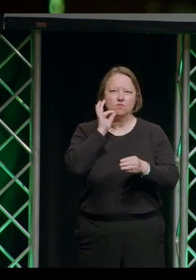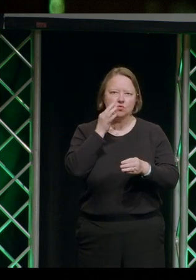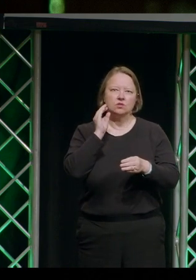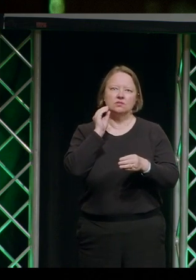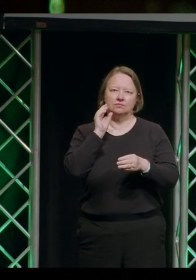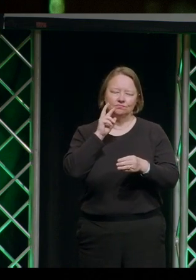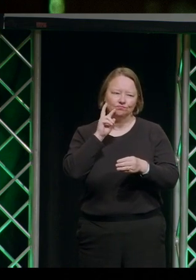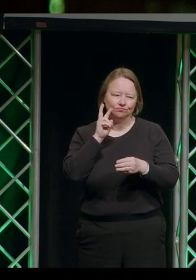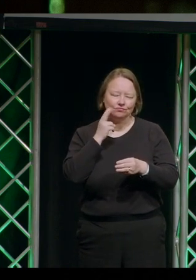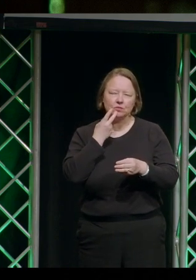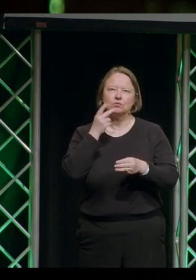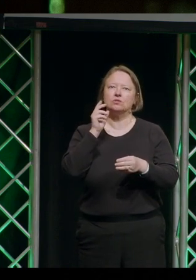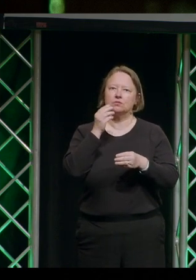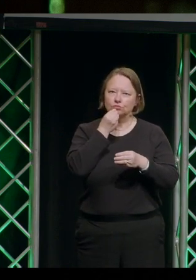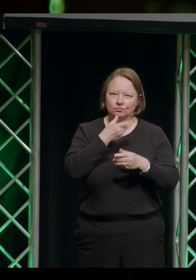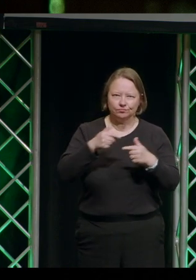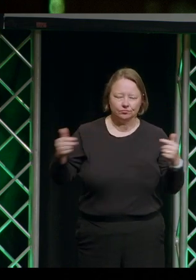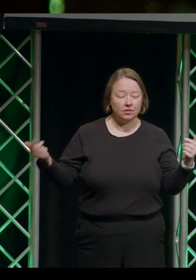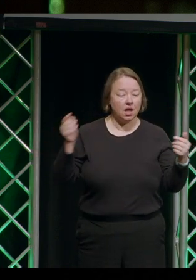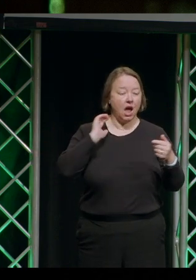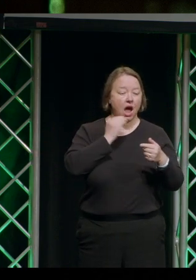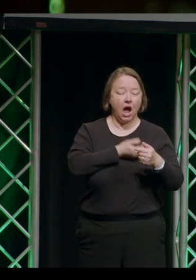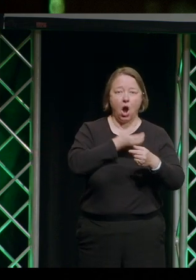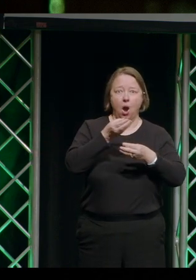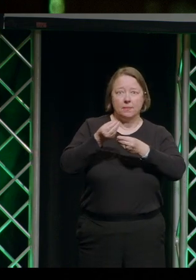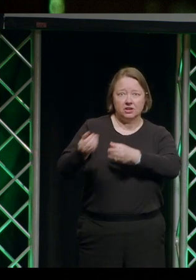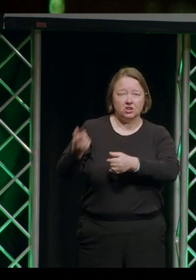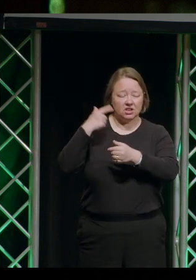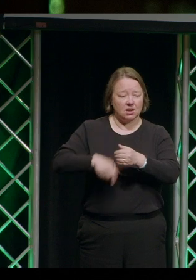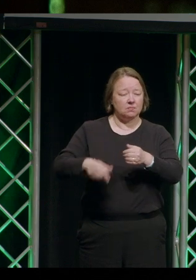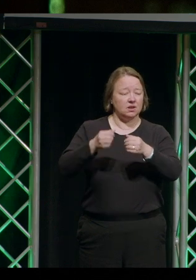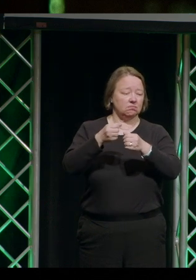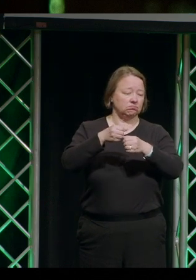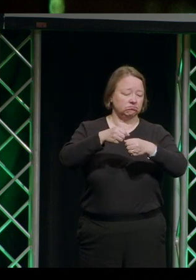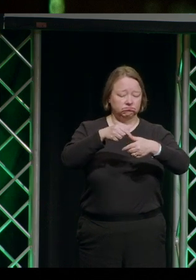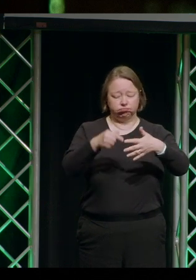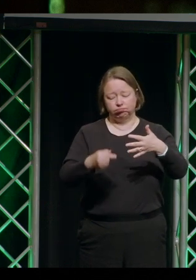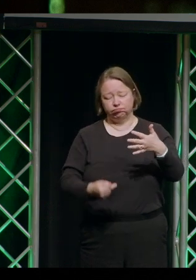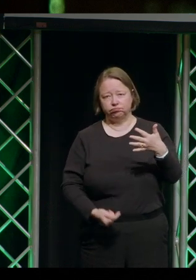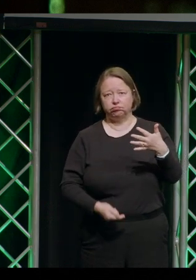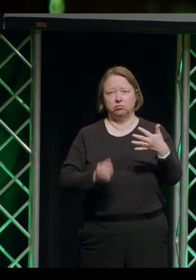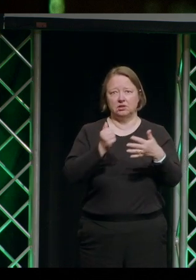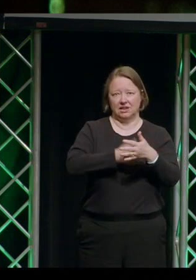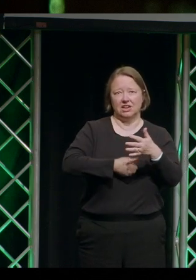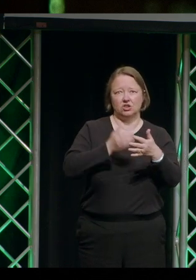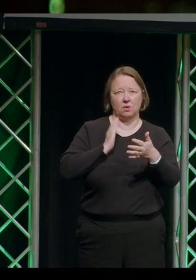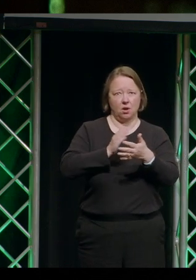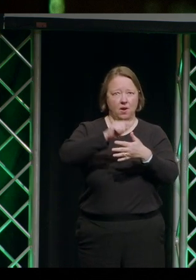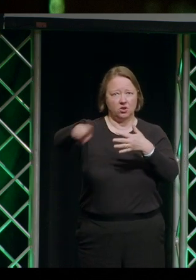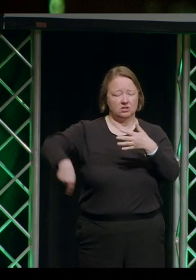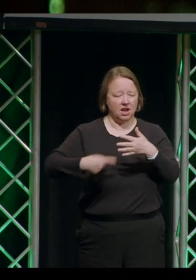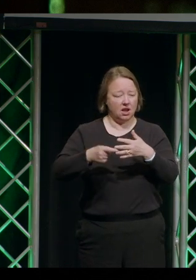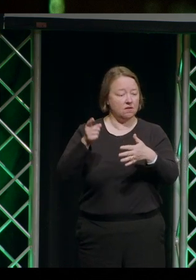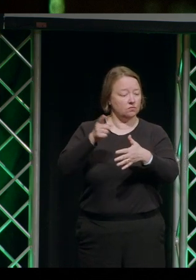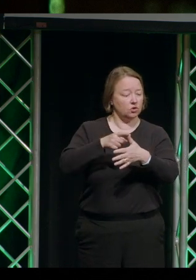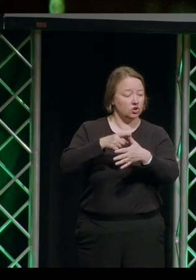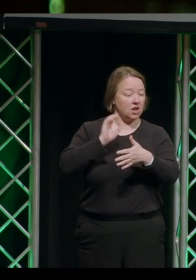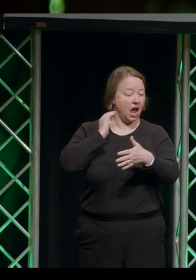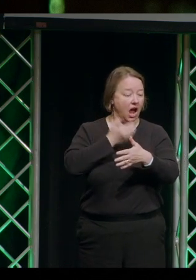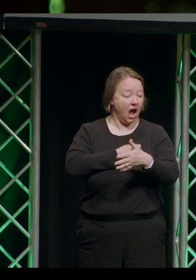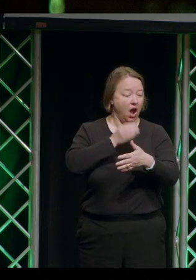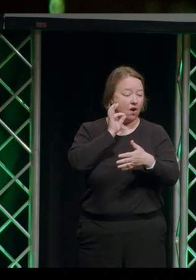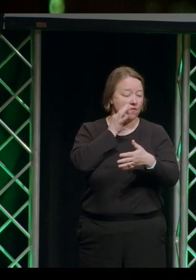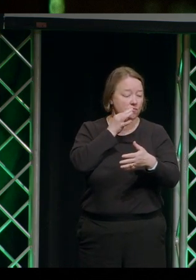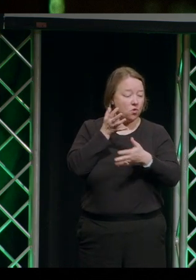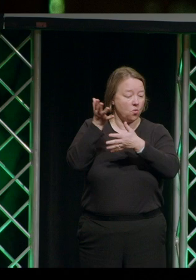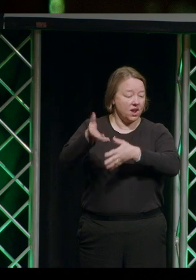our materials. Each of our materials can be broken down into each step of our production cycle. First, we source our produce waste from our